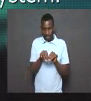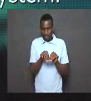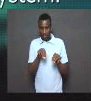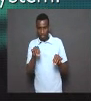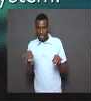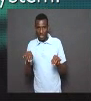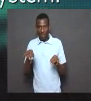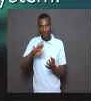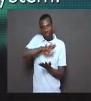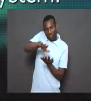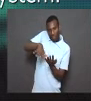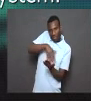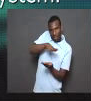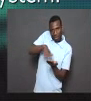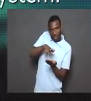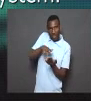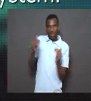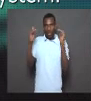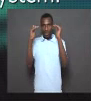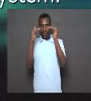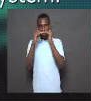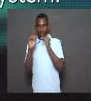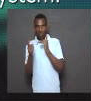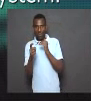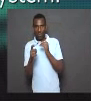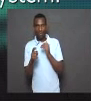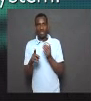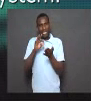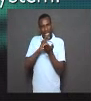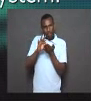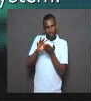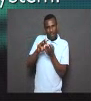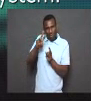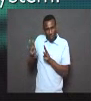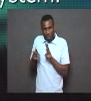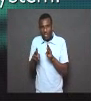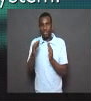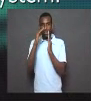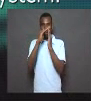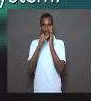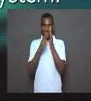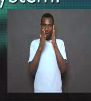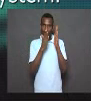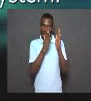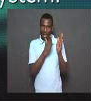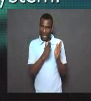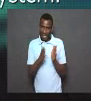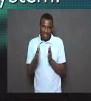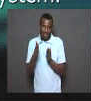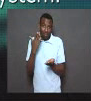The measure of disorder is equal to the number of ways this